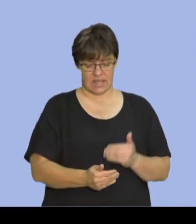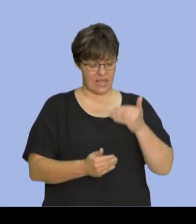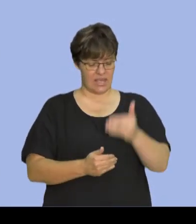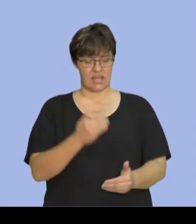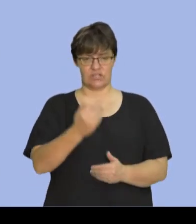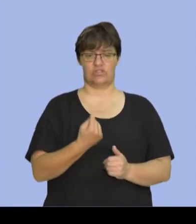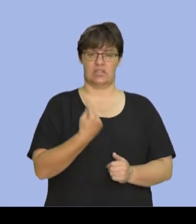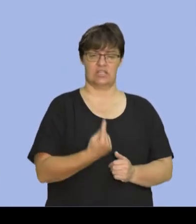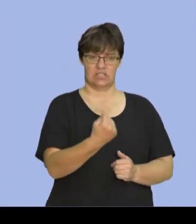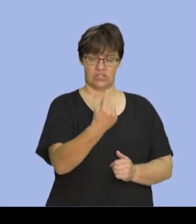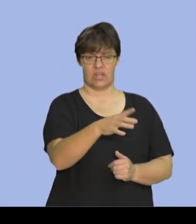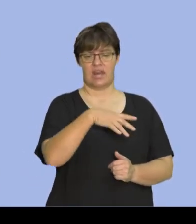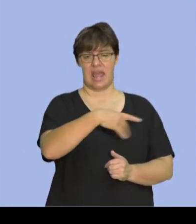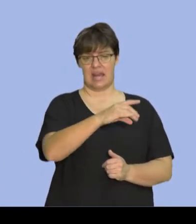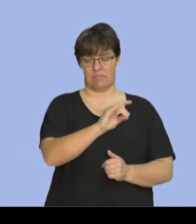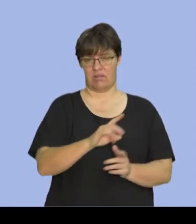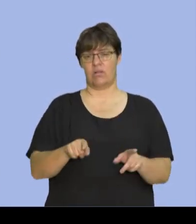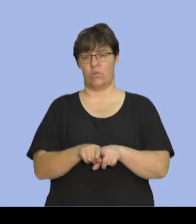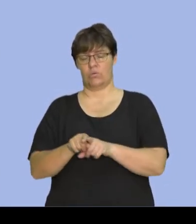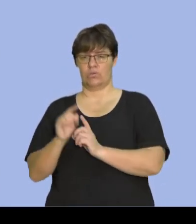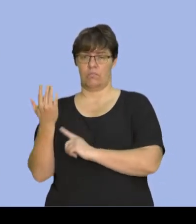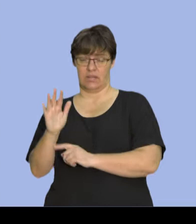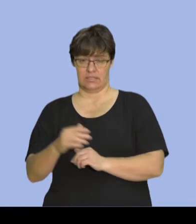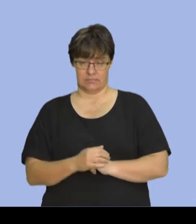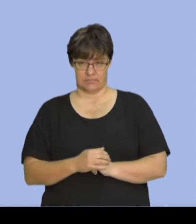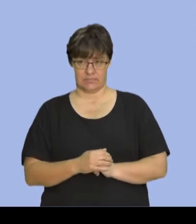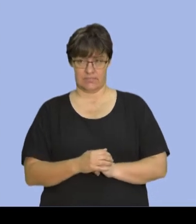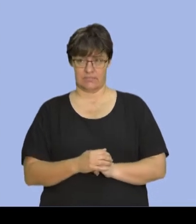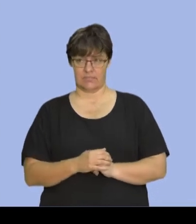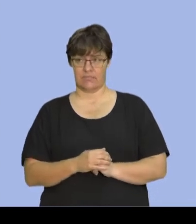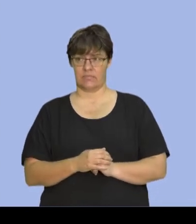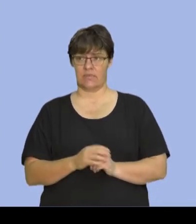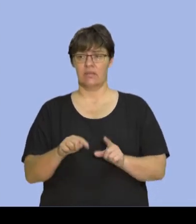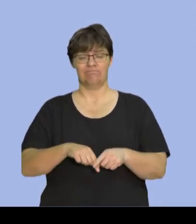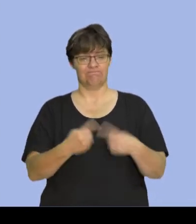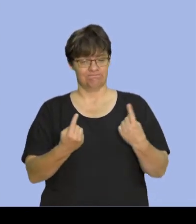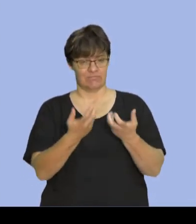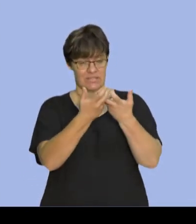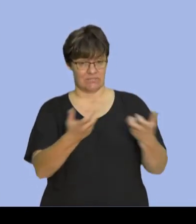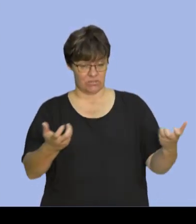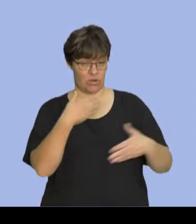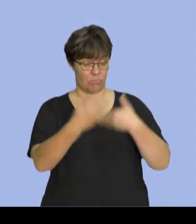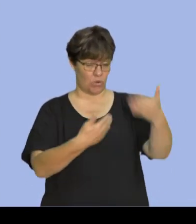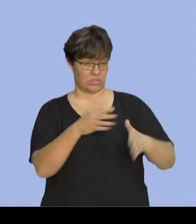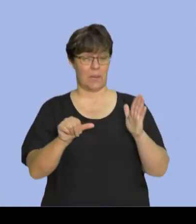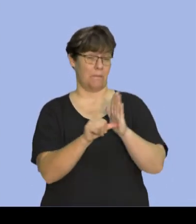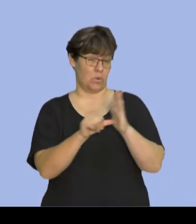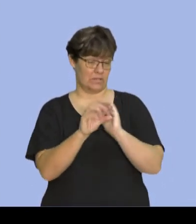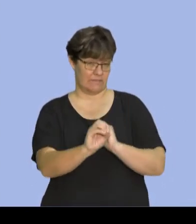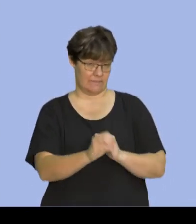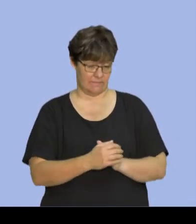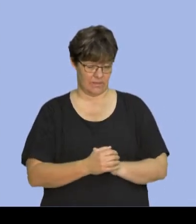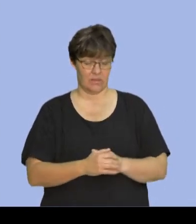of mitosis in animal cell as well as a plant cell. So there are two division processes that are important in